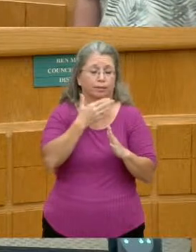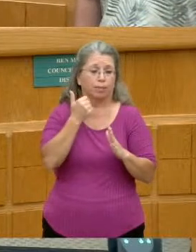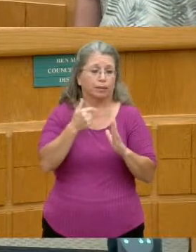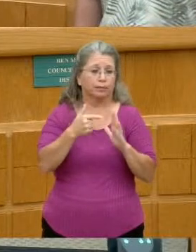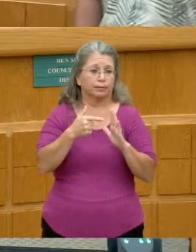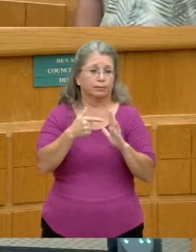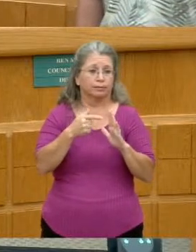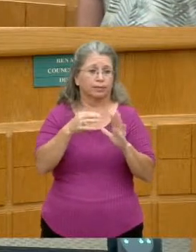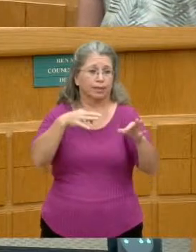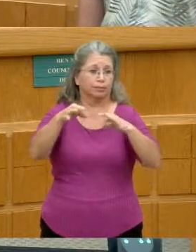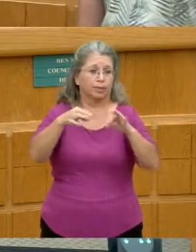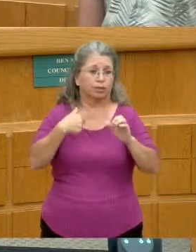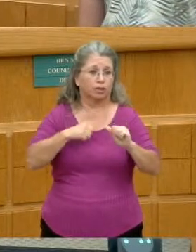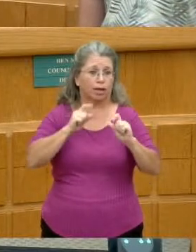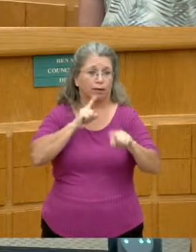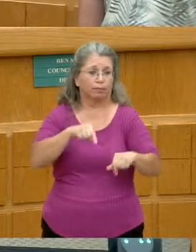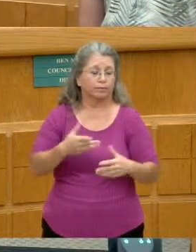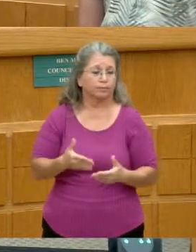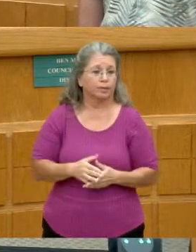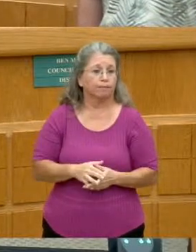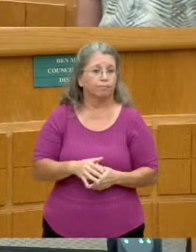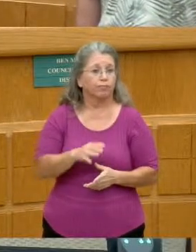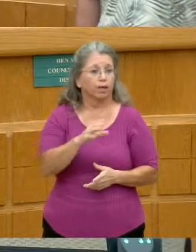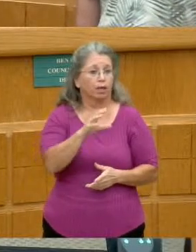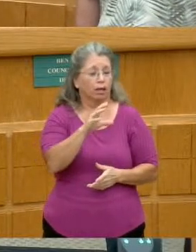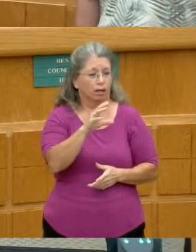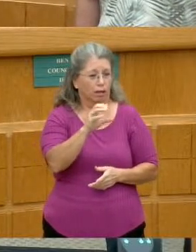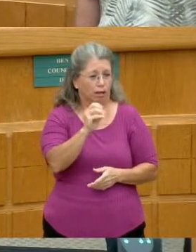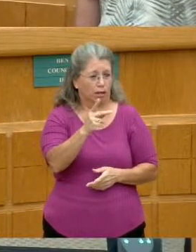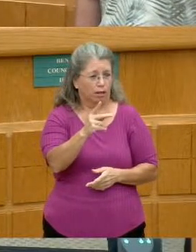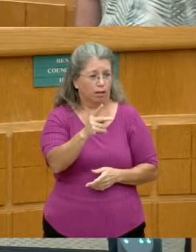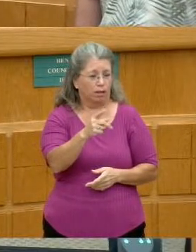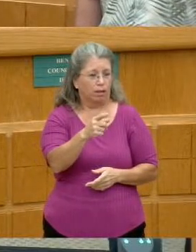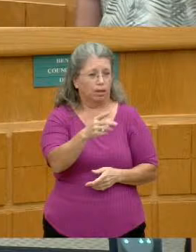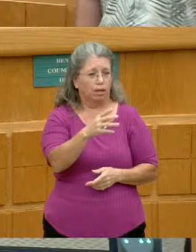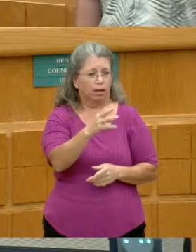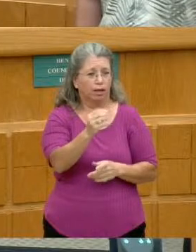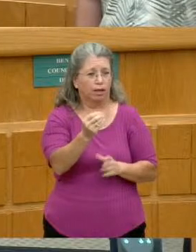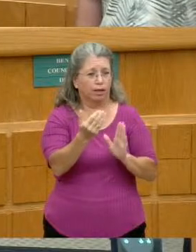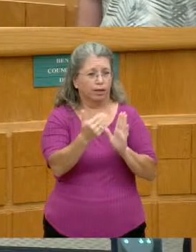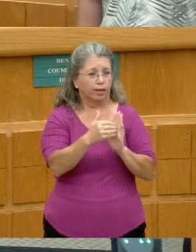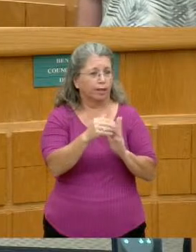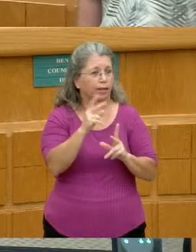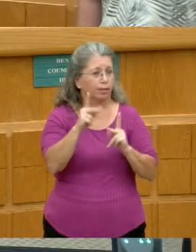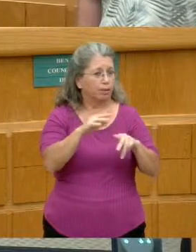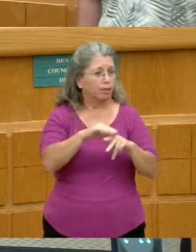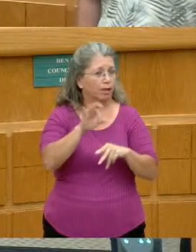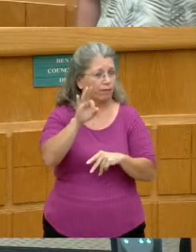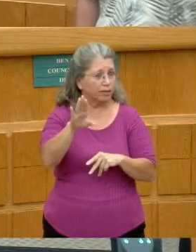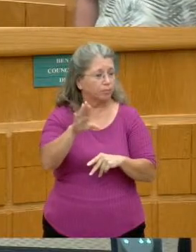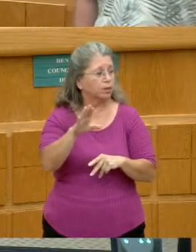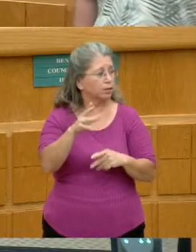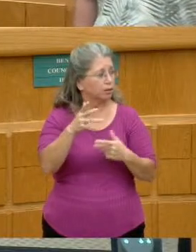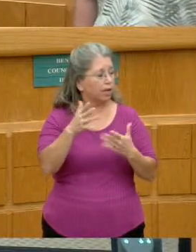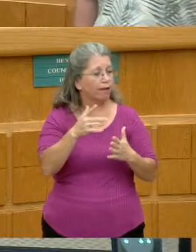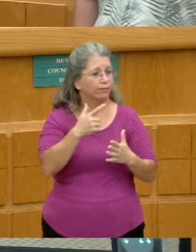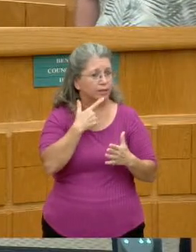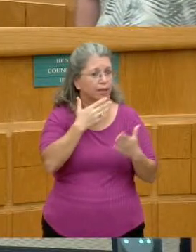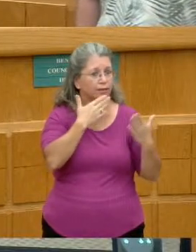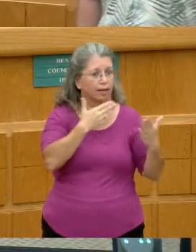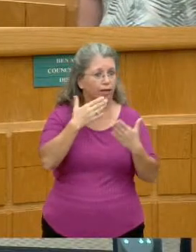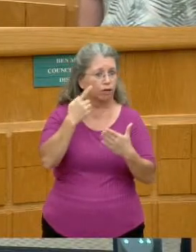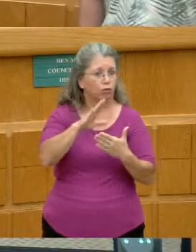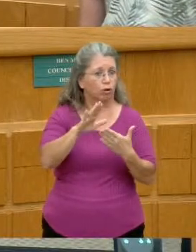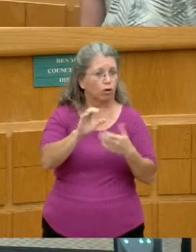give. And again, this week, the people on Facebook thank both of y'all for the work that y'all are doing